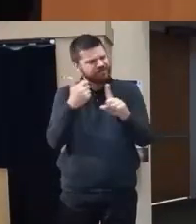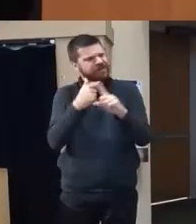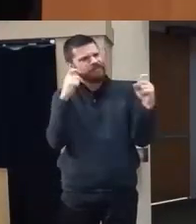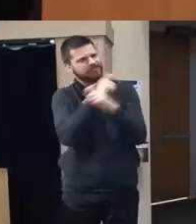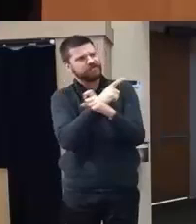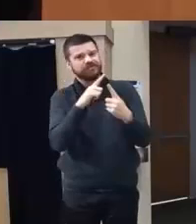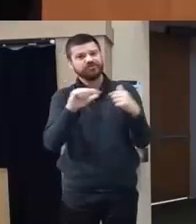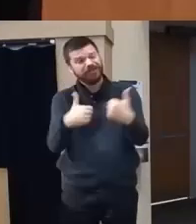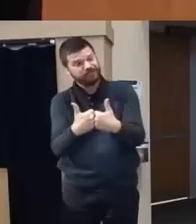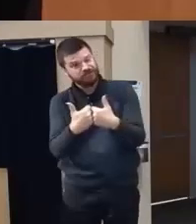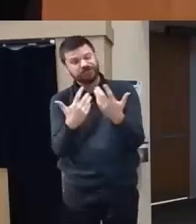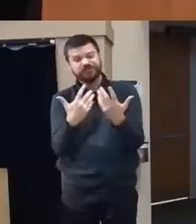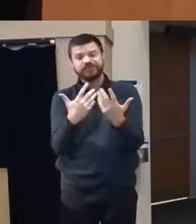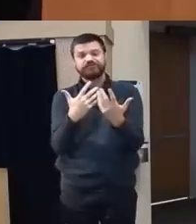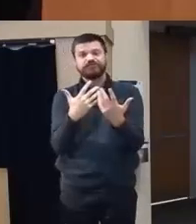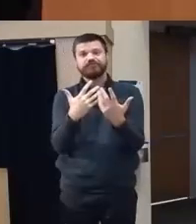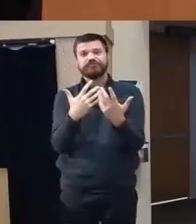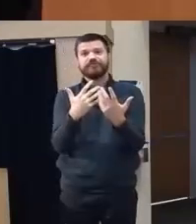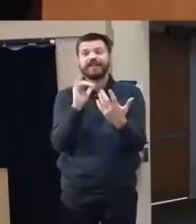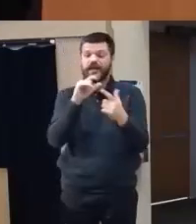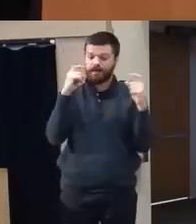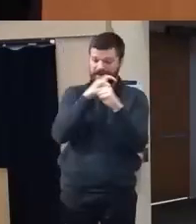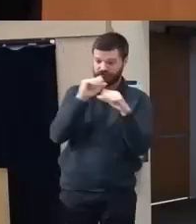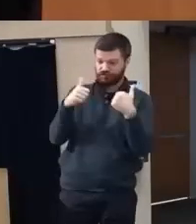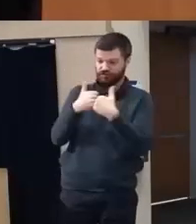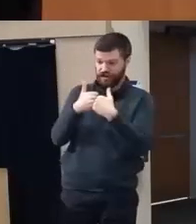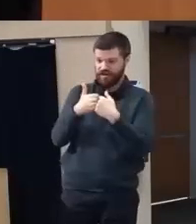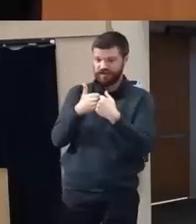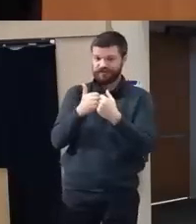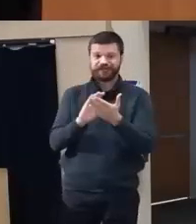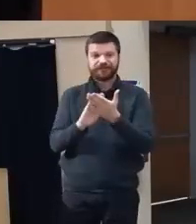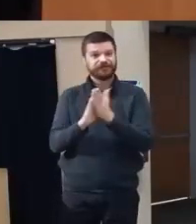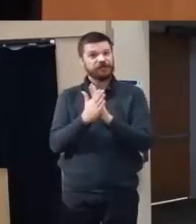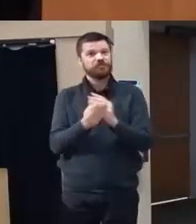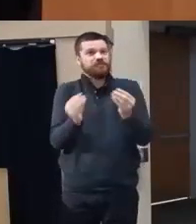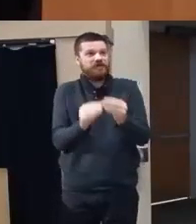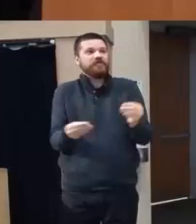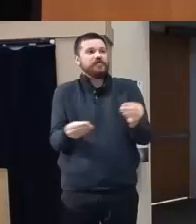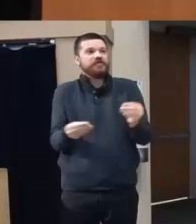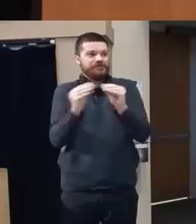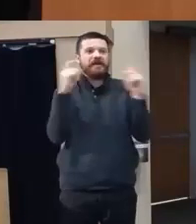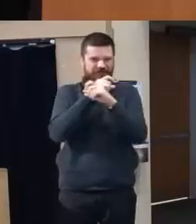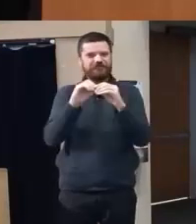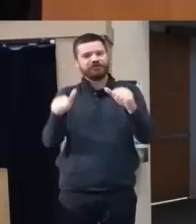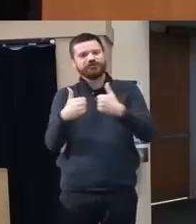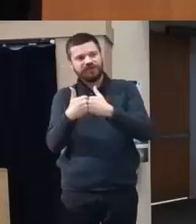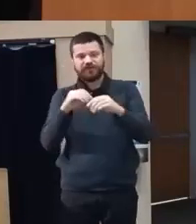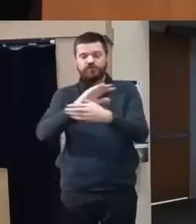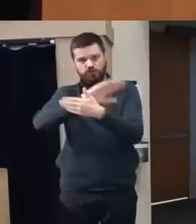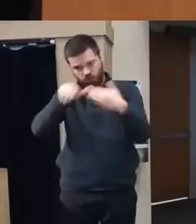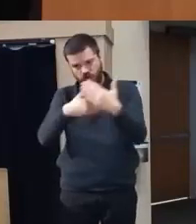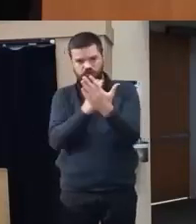patients. And the complexity and the challenge has only grown in recent years as we're seeing across all areas of